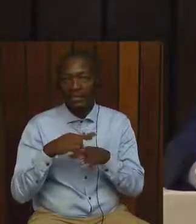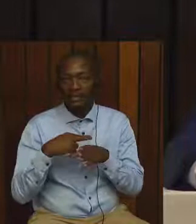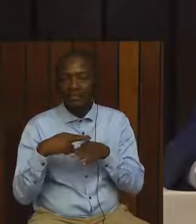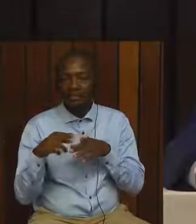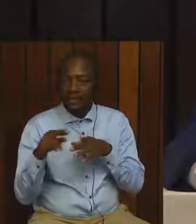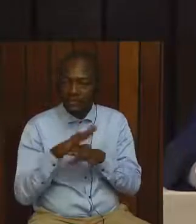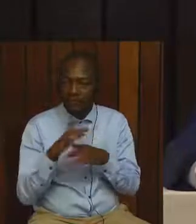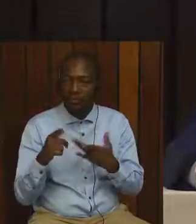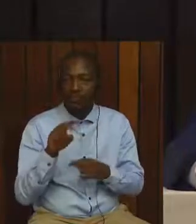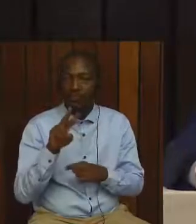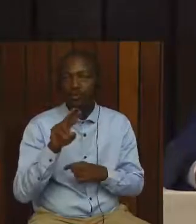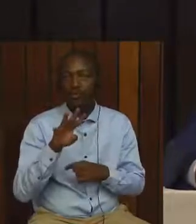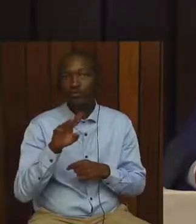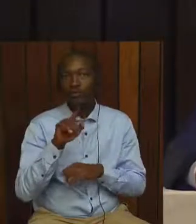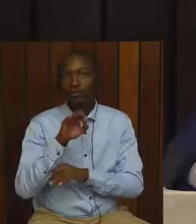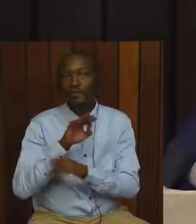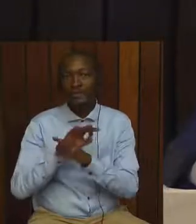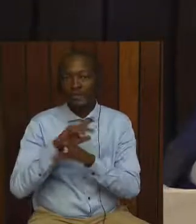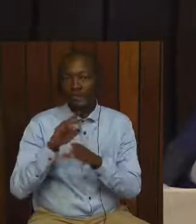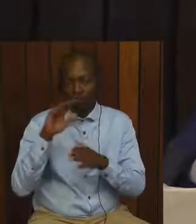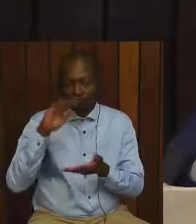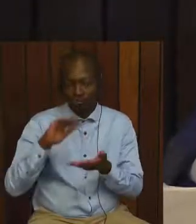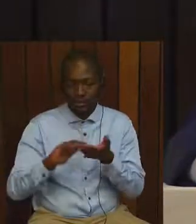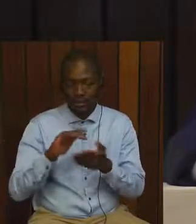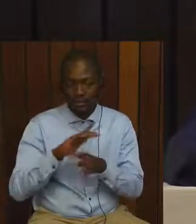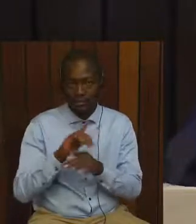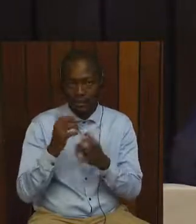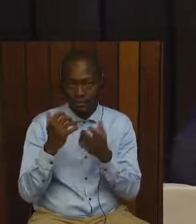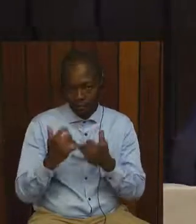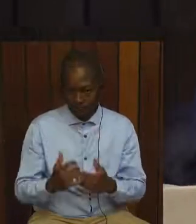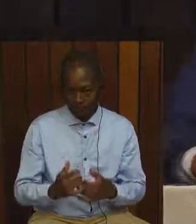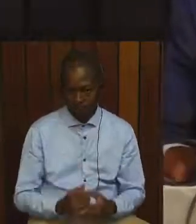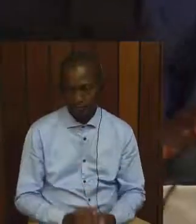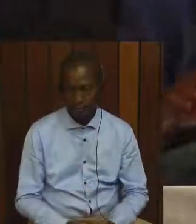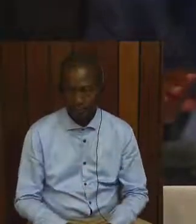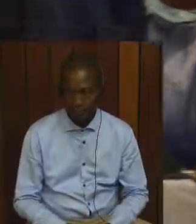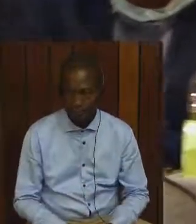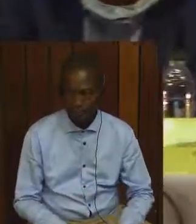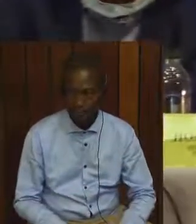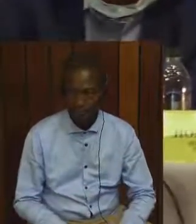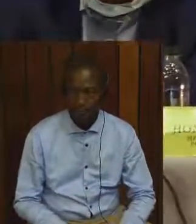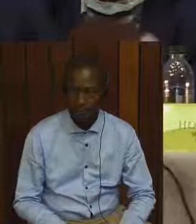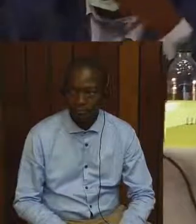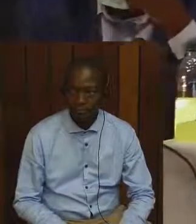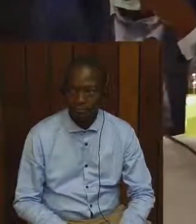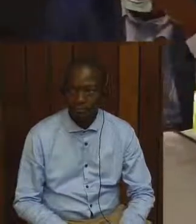of this 24% reduction in budget. Thanks.